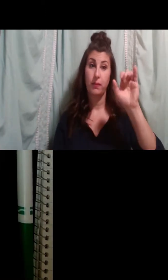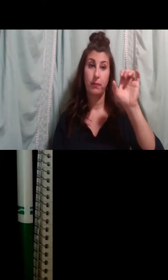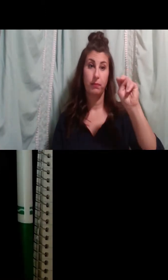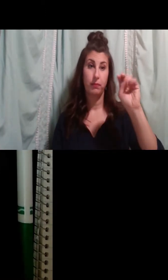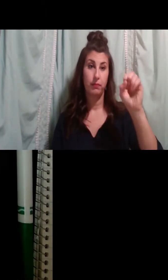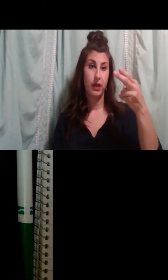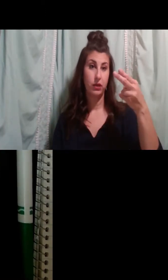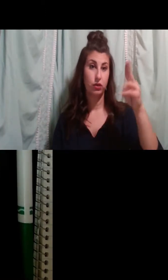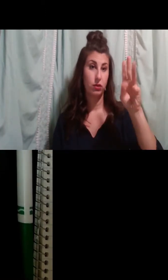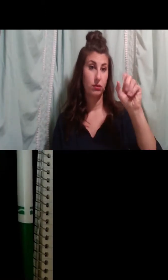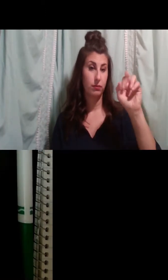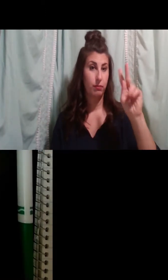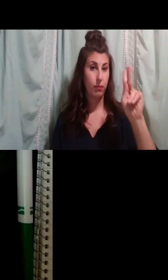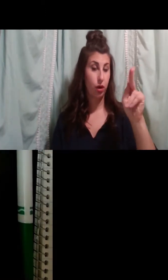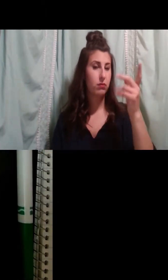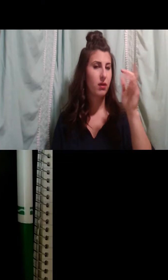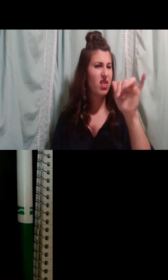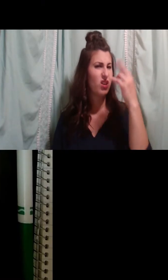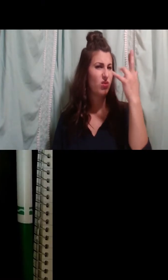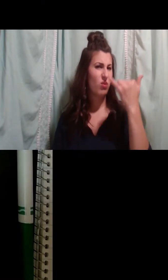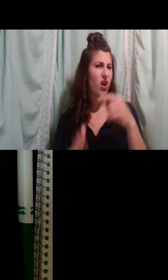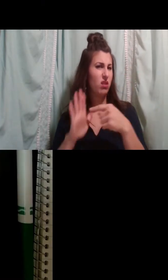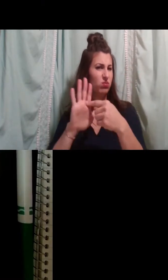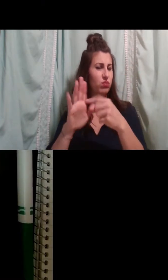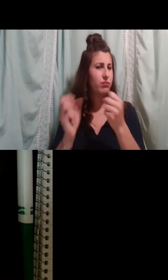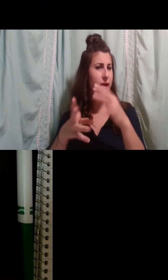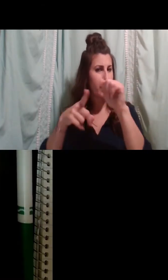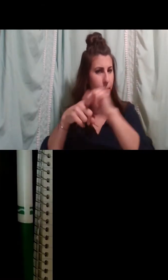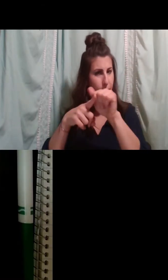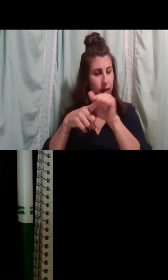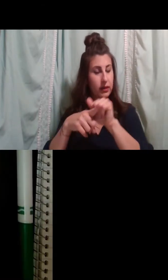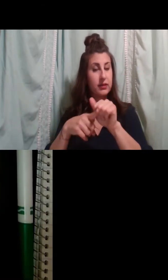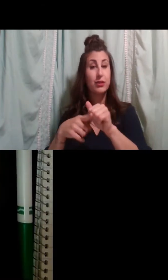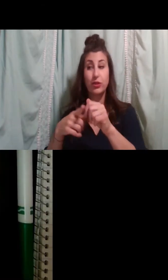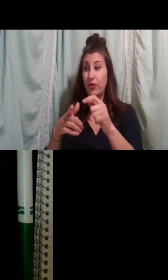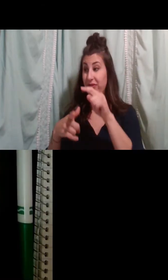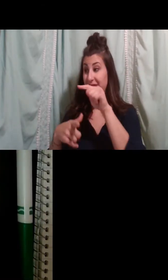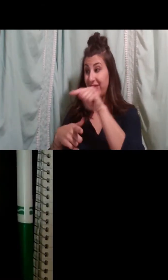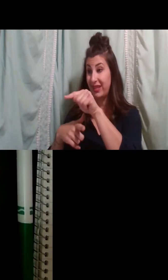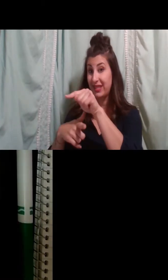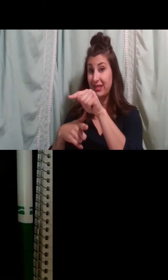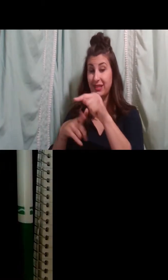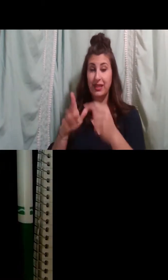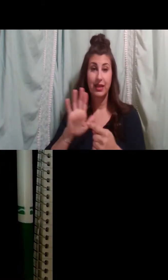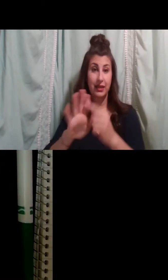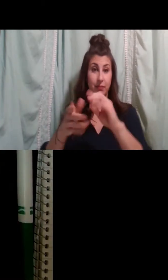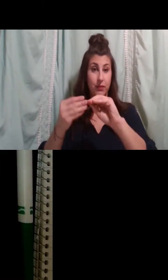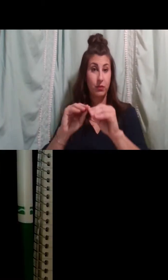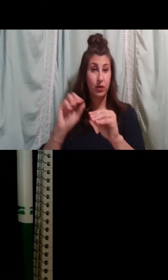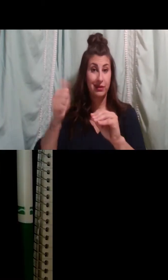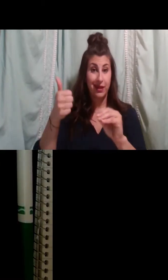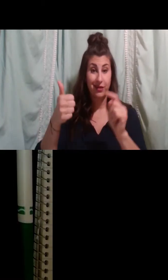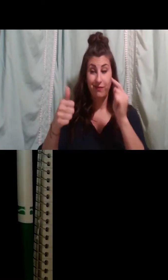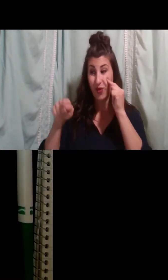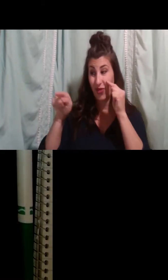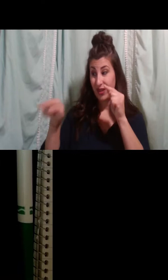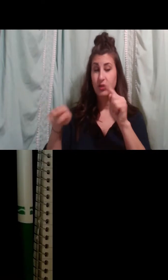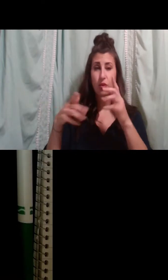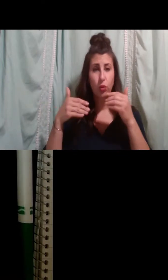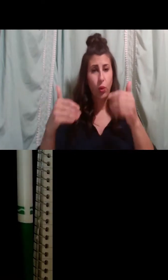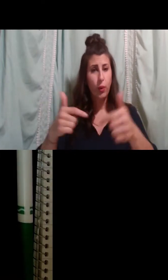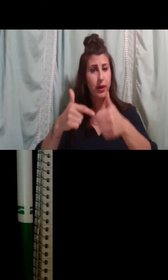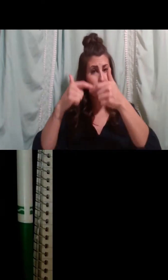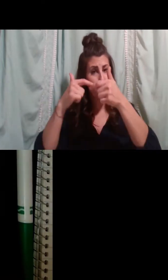benchmarks, so that's why I'm giving you lots of practice. We're on example 10 just for this section. So go ahead and pause and try